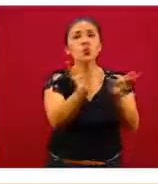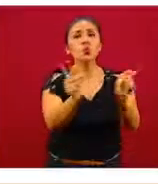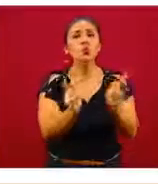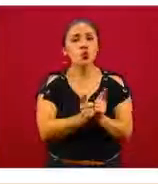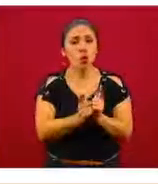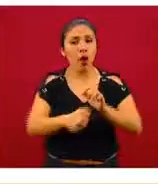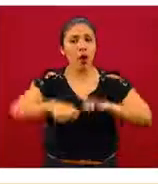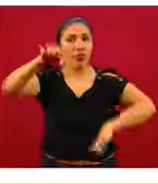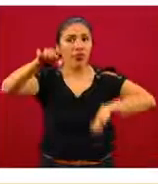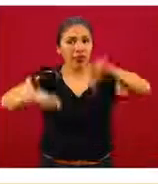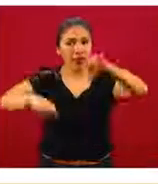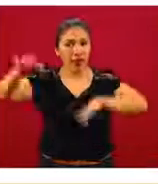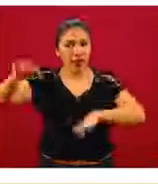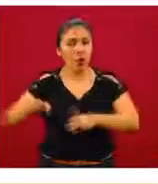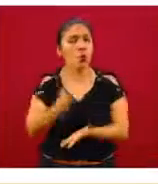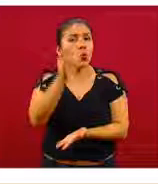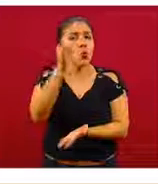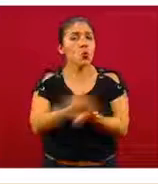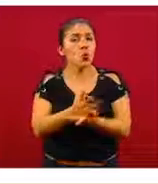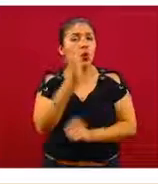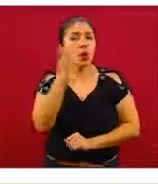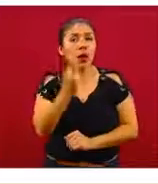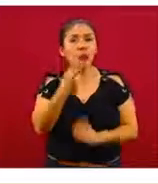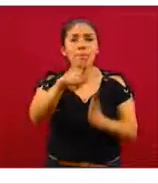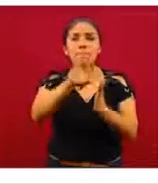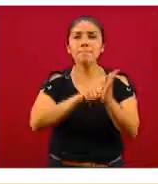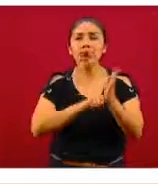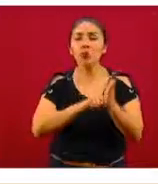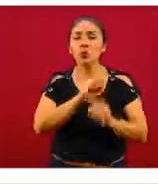They are divided into 3 age groups.